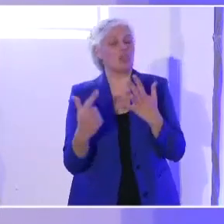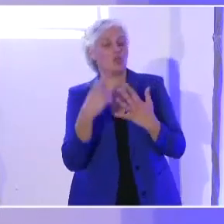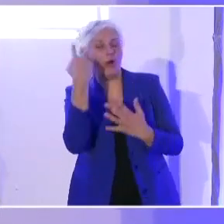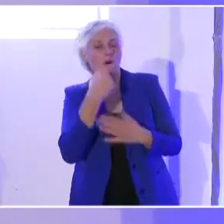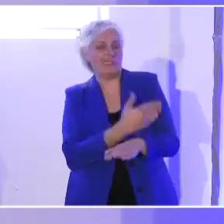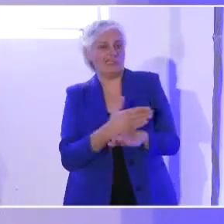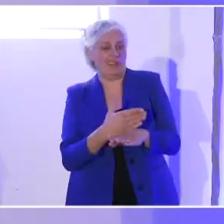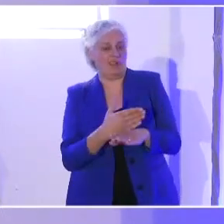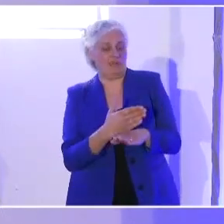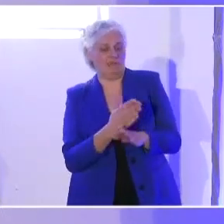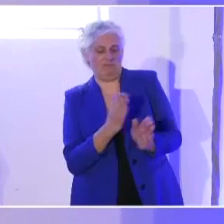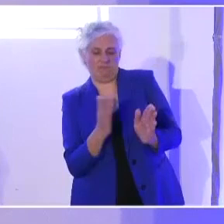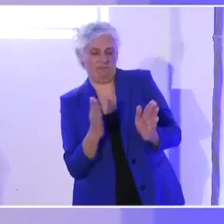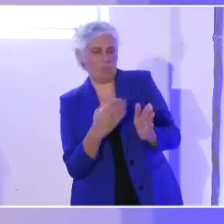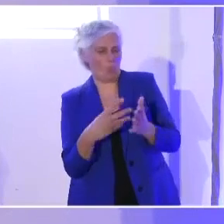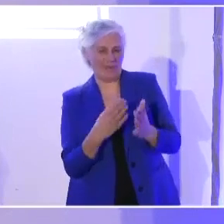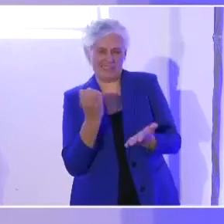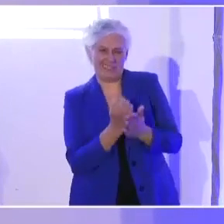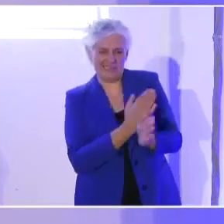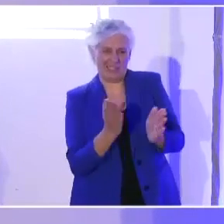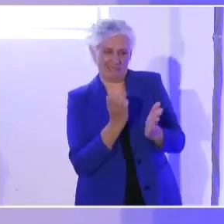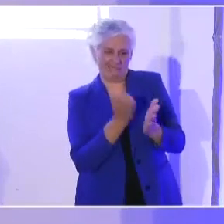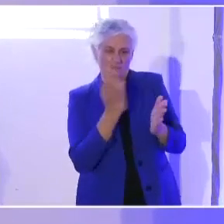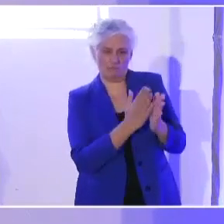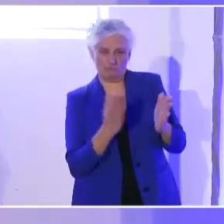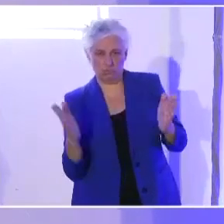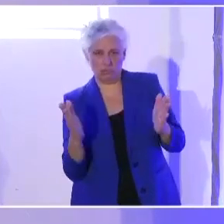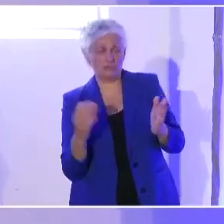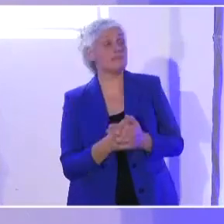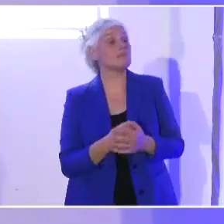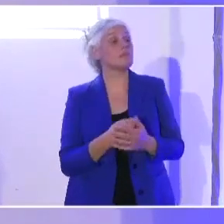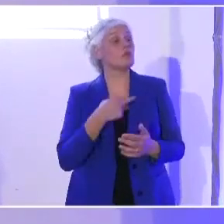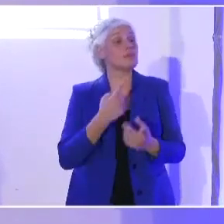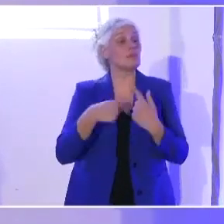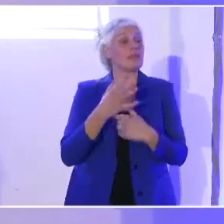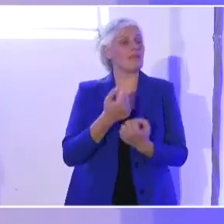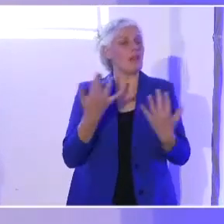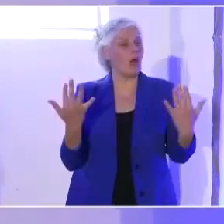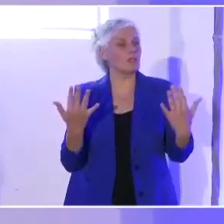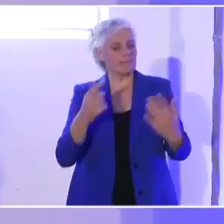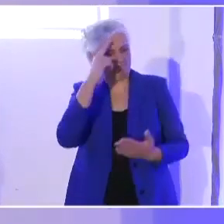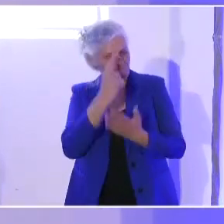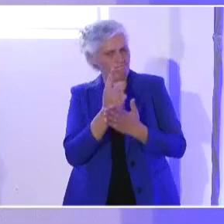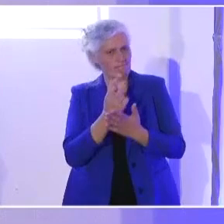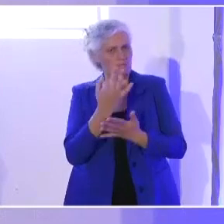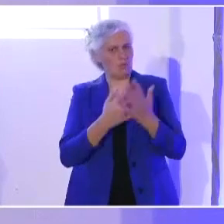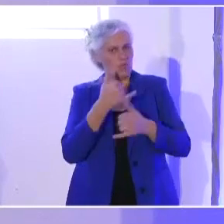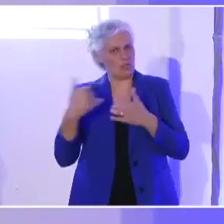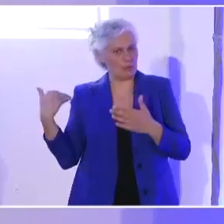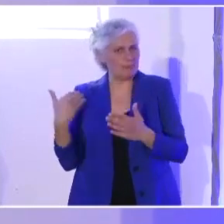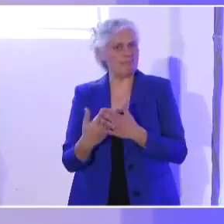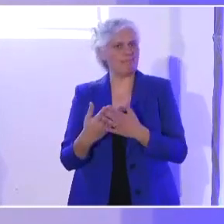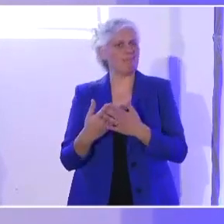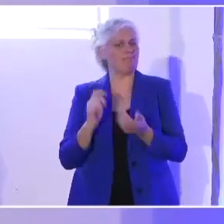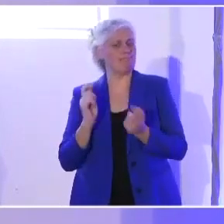start to tick? When does the clock start to tick? So effectively, we've had a number of decisions over the last few years,